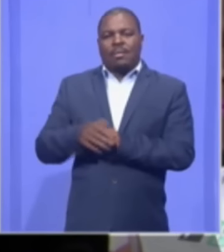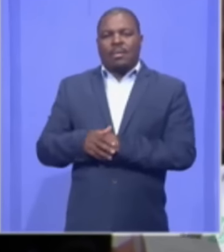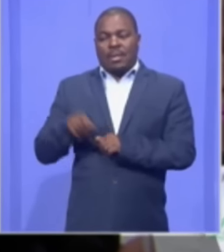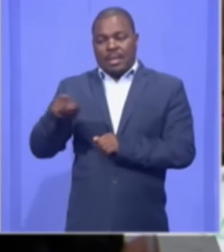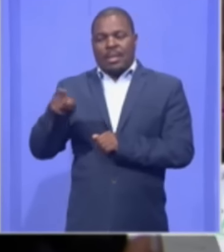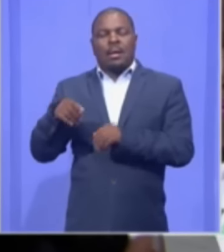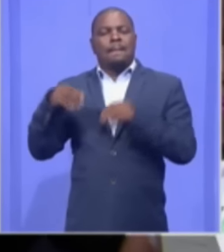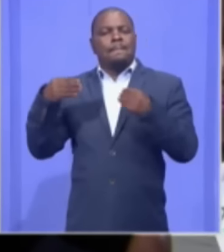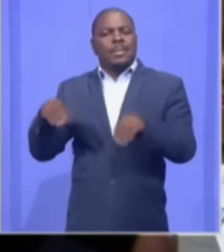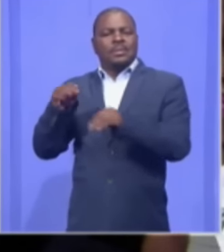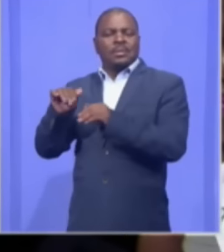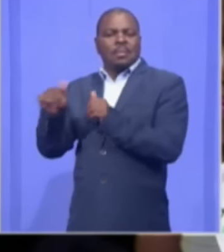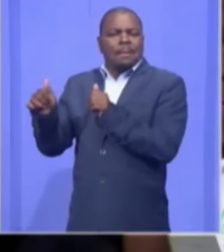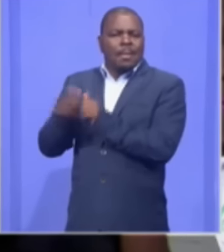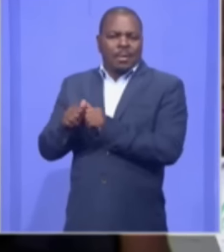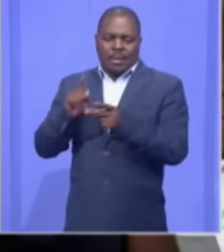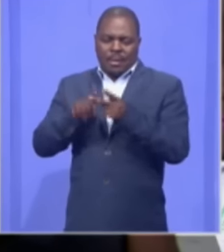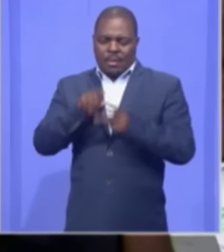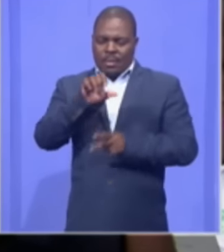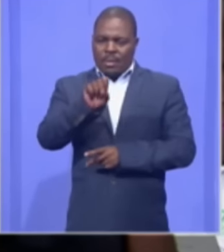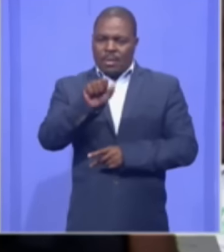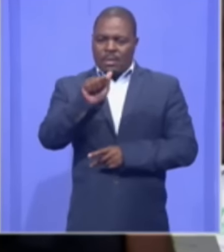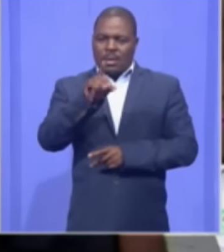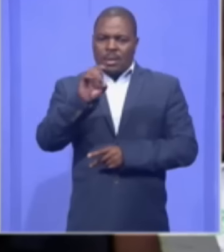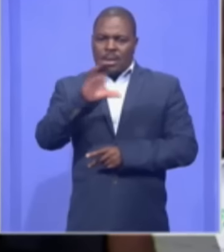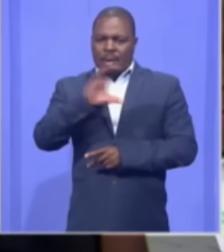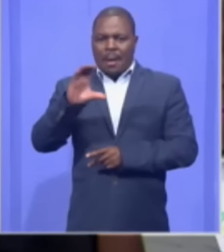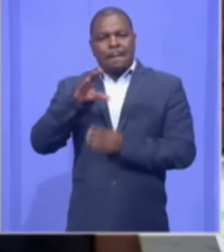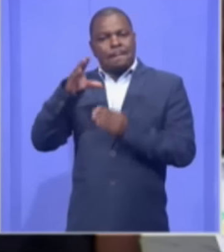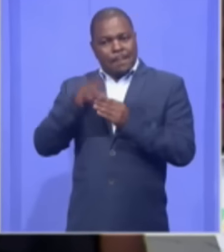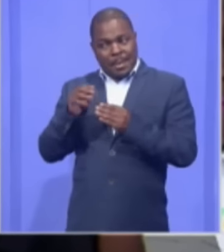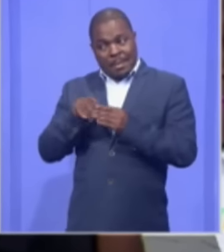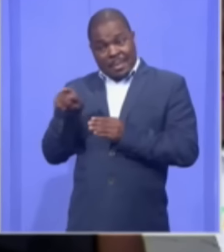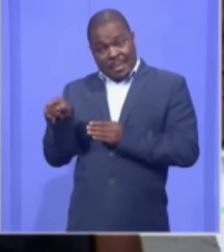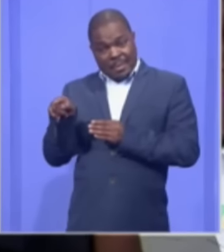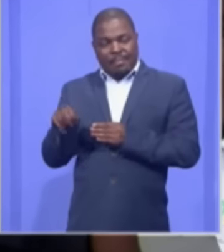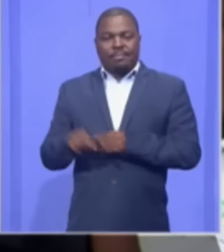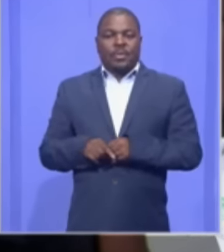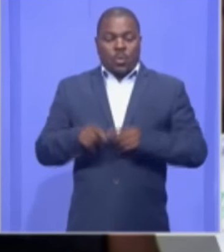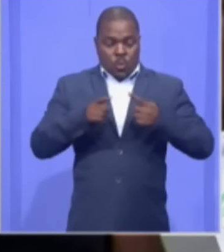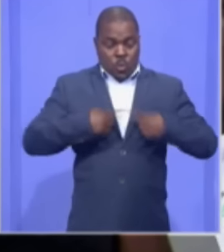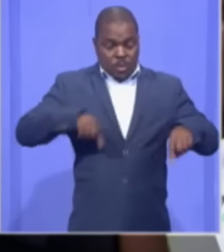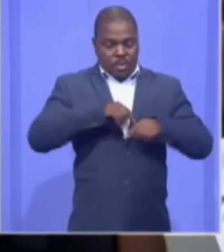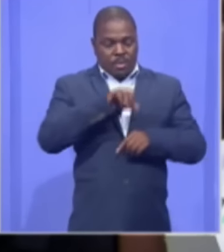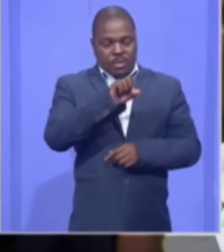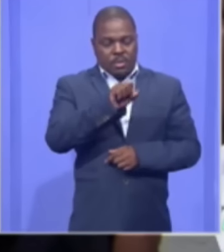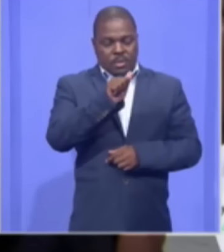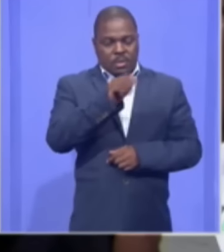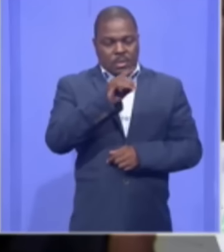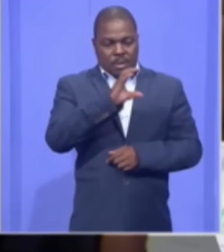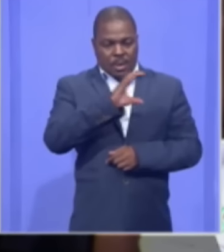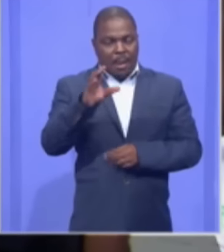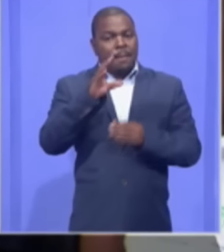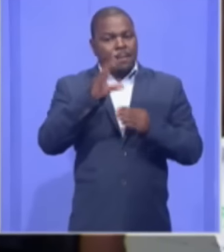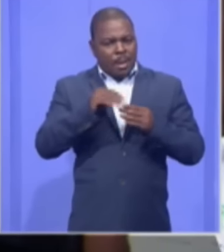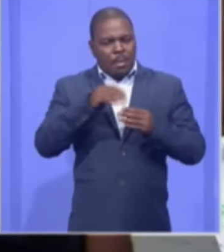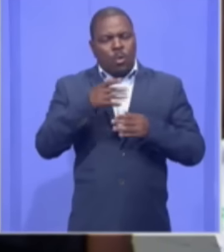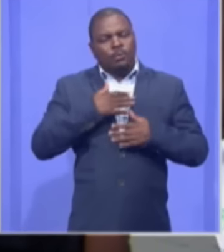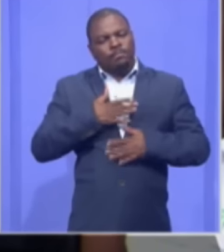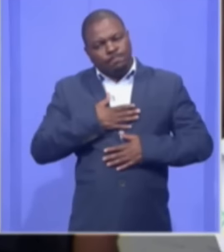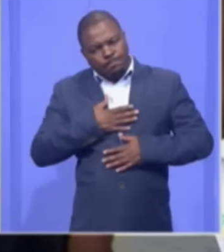trading partner, member of SADC. And as SADC members, we are prepared, willing